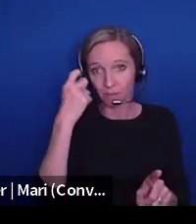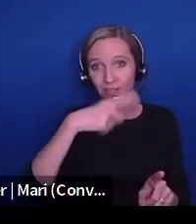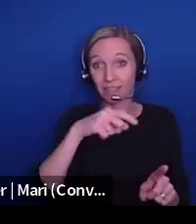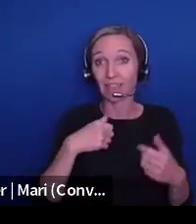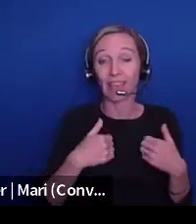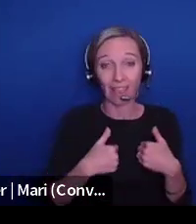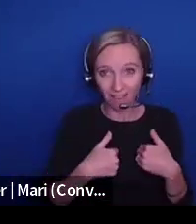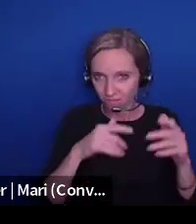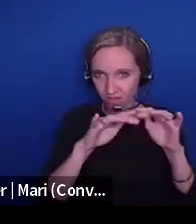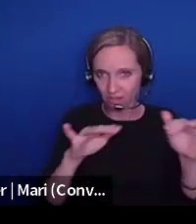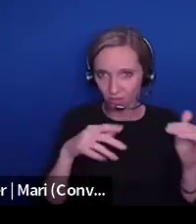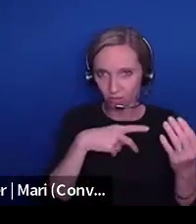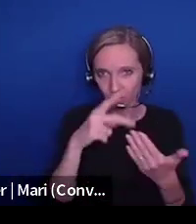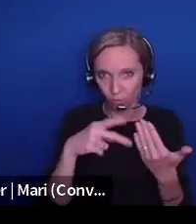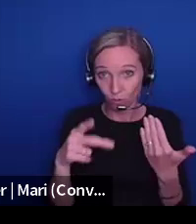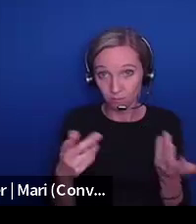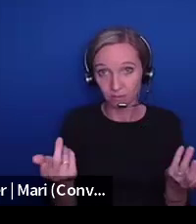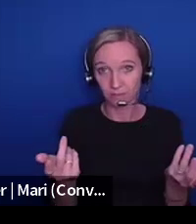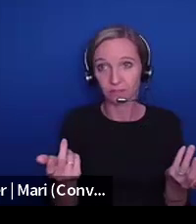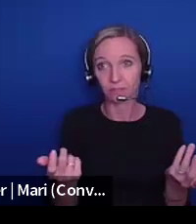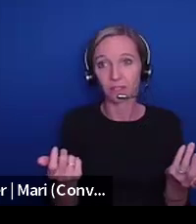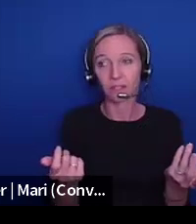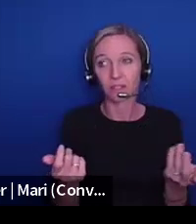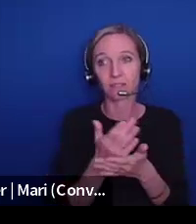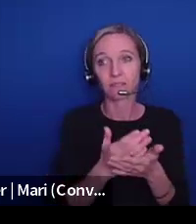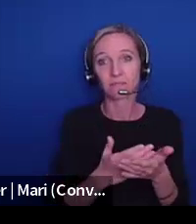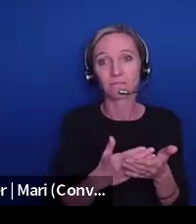diversity programs, because they have